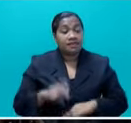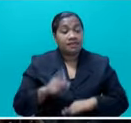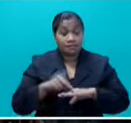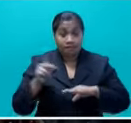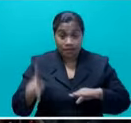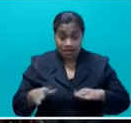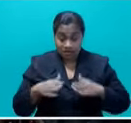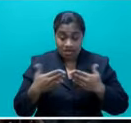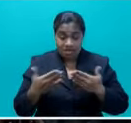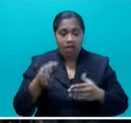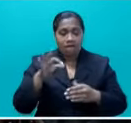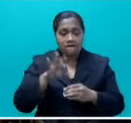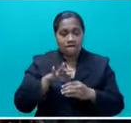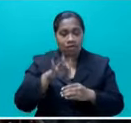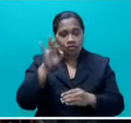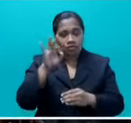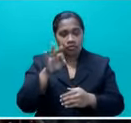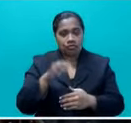vote